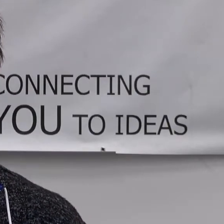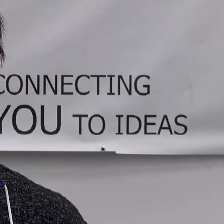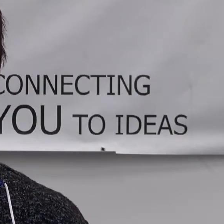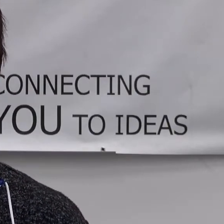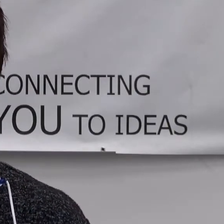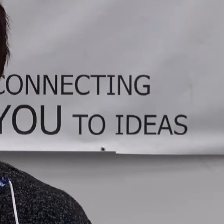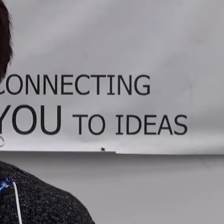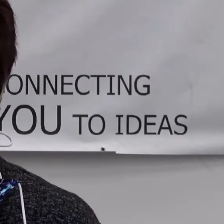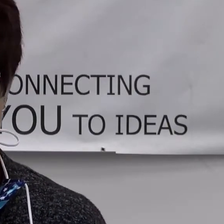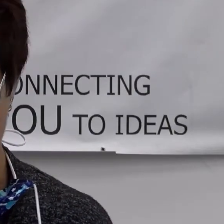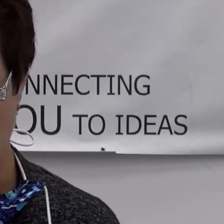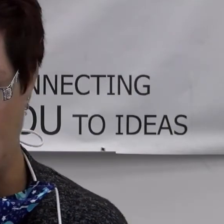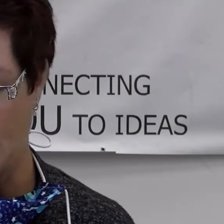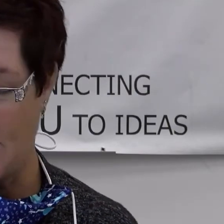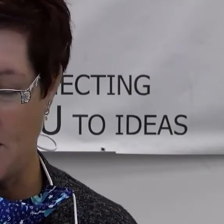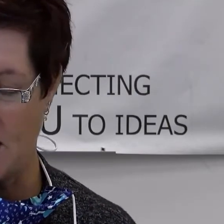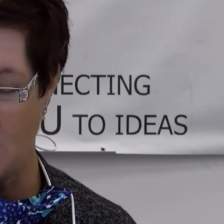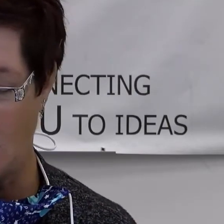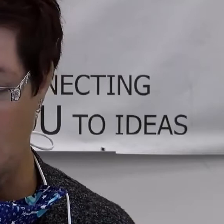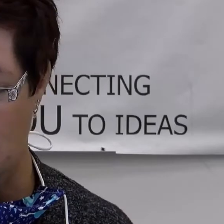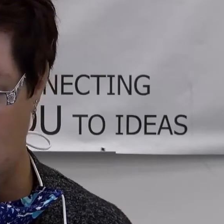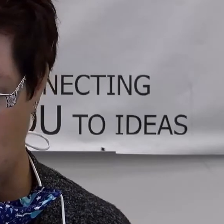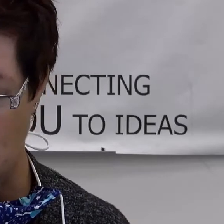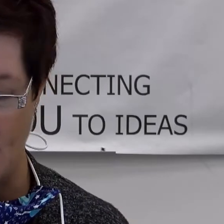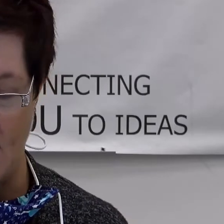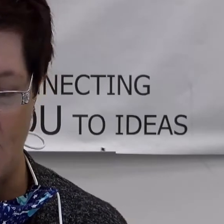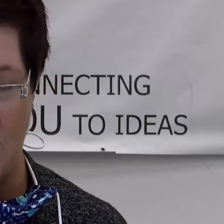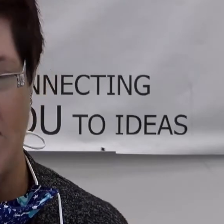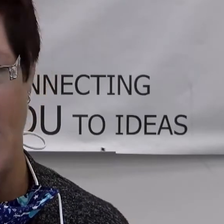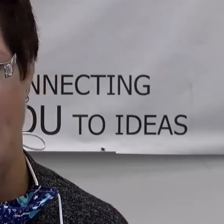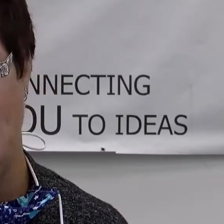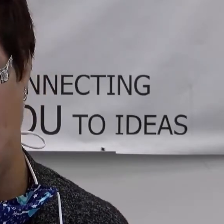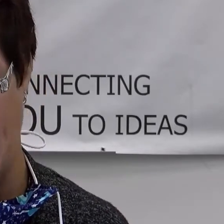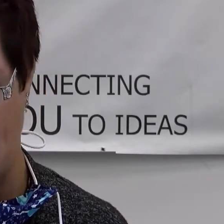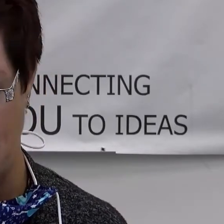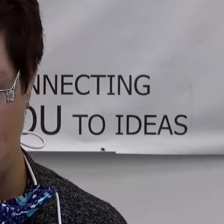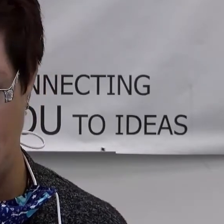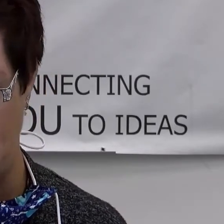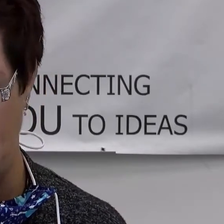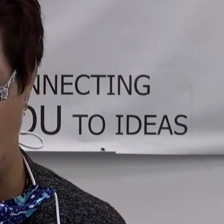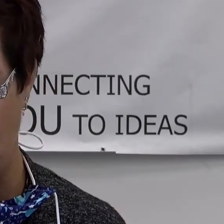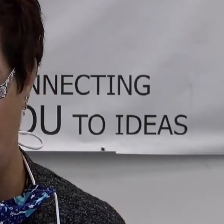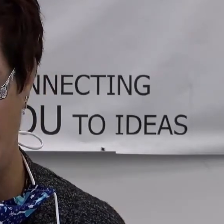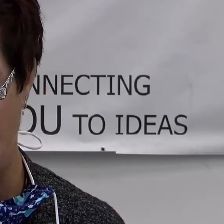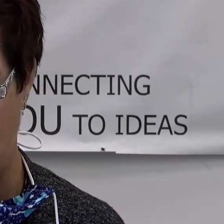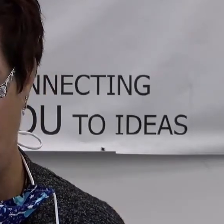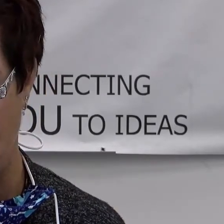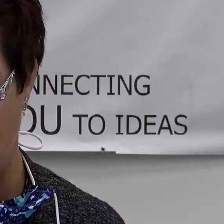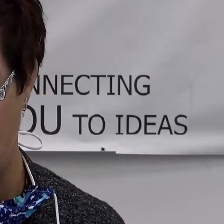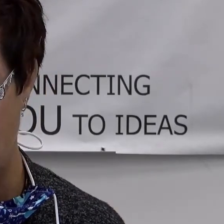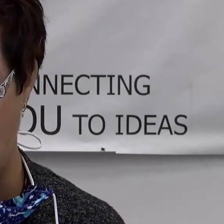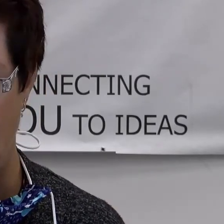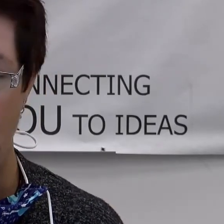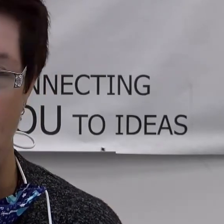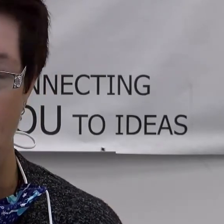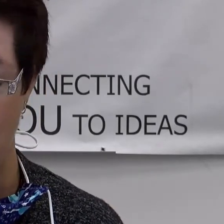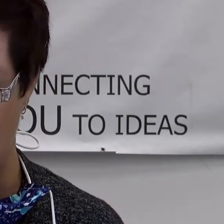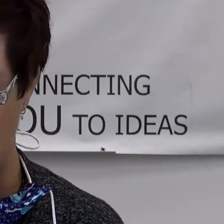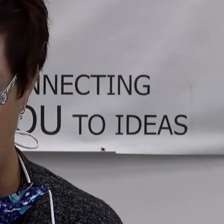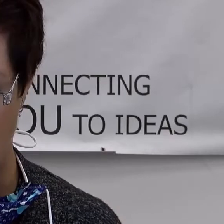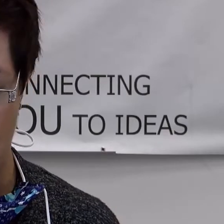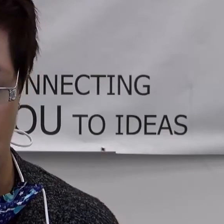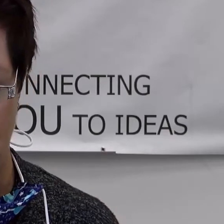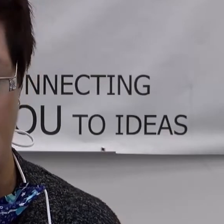we're on. And so the Lethbridge Public Library acknowledges that we are gathered on the lands of the Blackfoot people of the Canadian Plains and